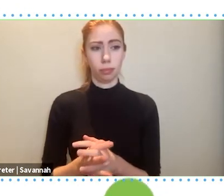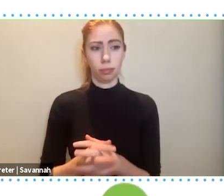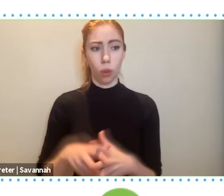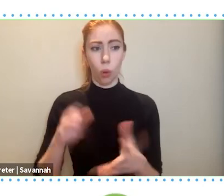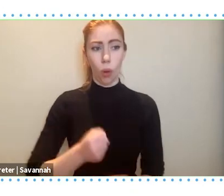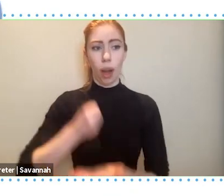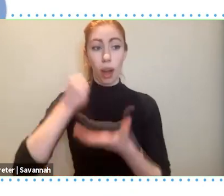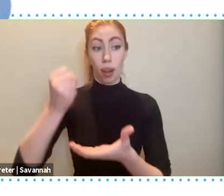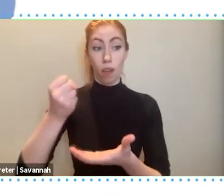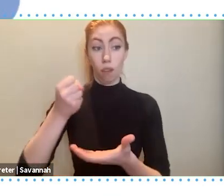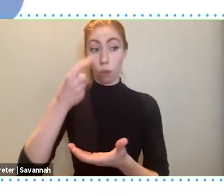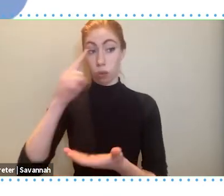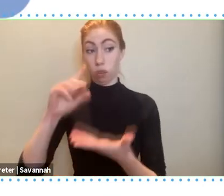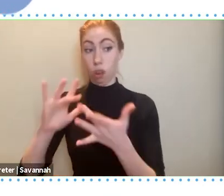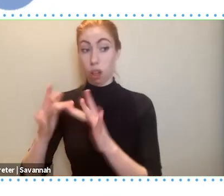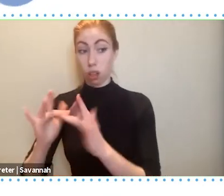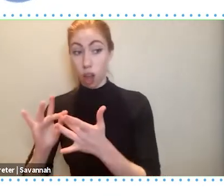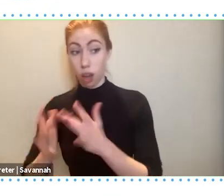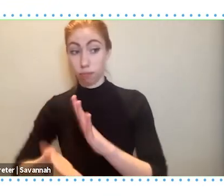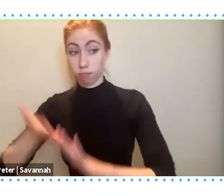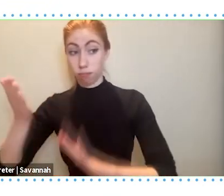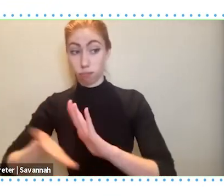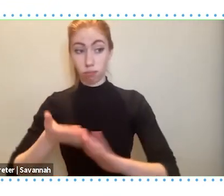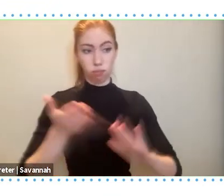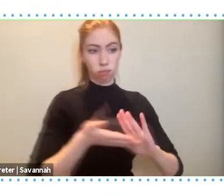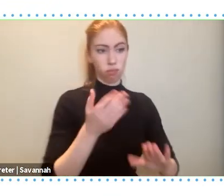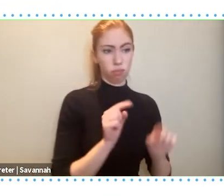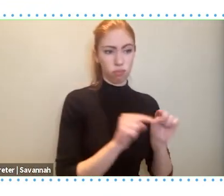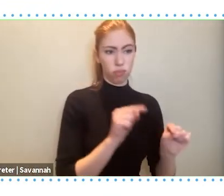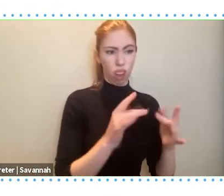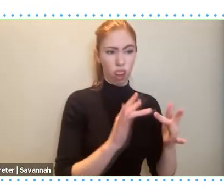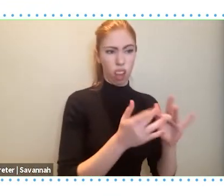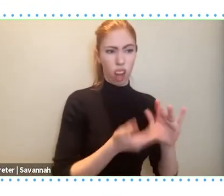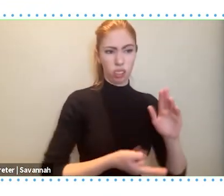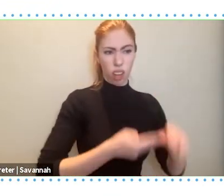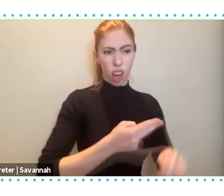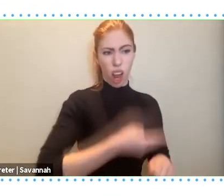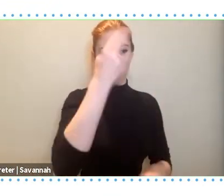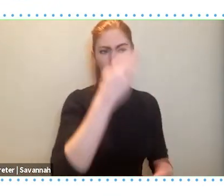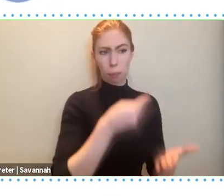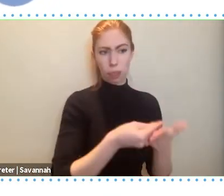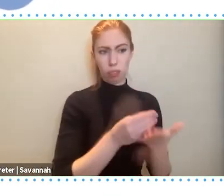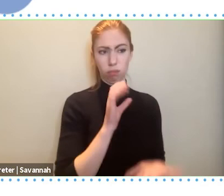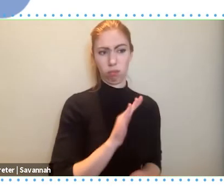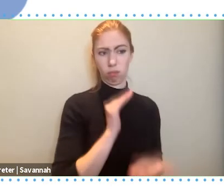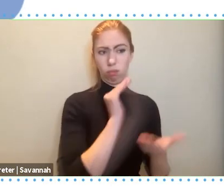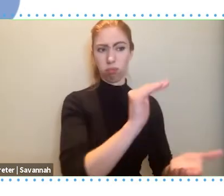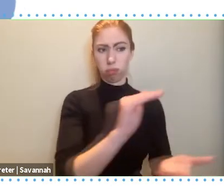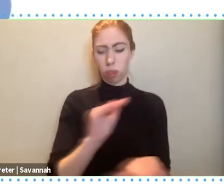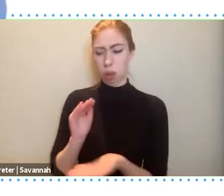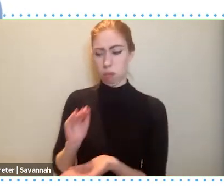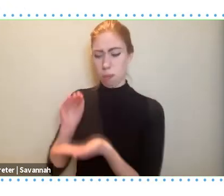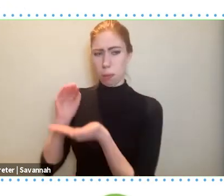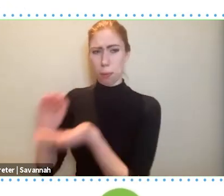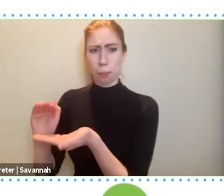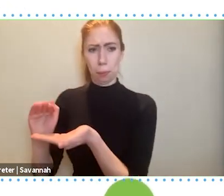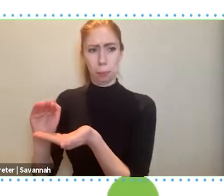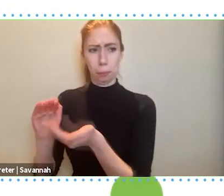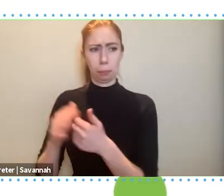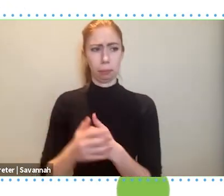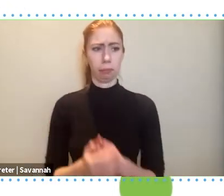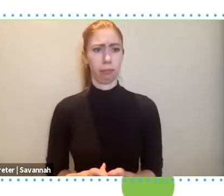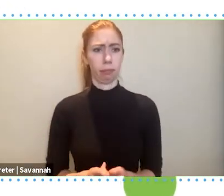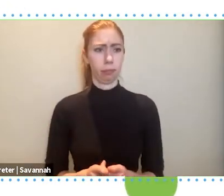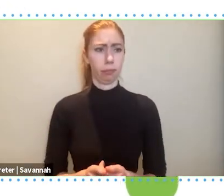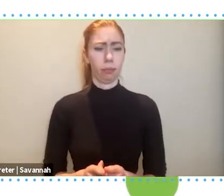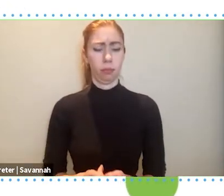the realm of our current legal frameworks to clearly do things that are more outside of, because someone asked in the chat, if not nonprofit,